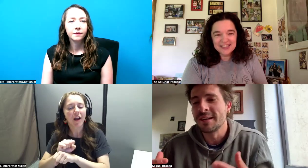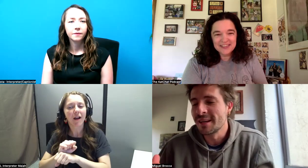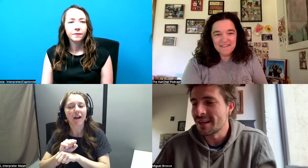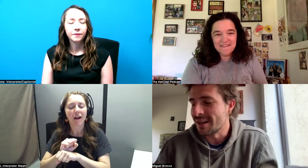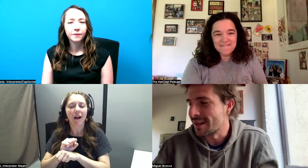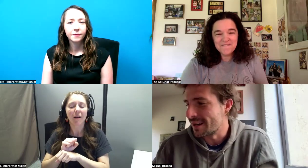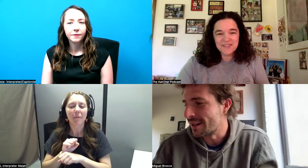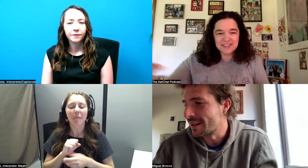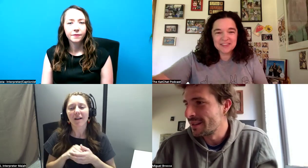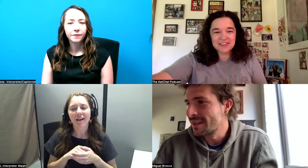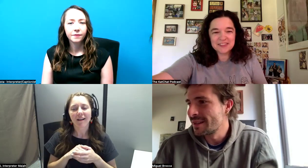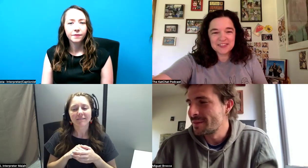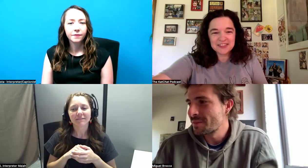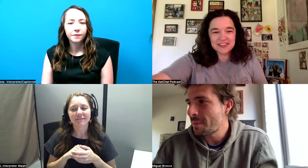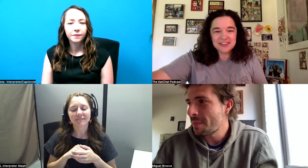like uh,